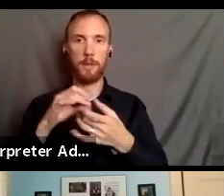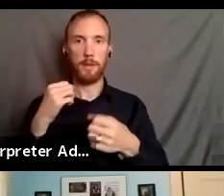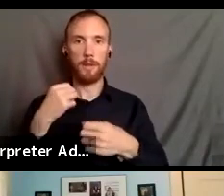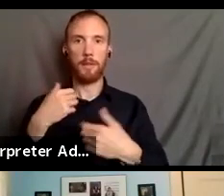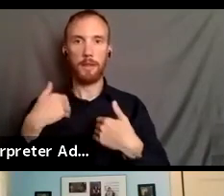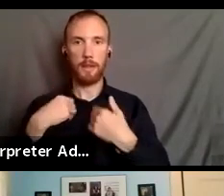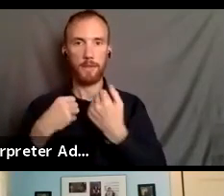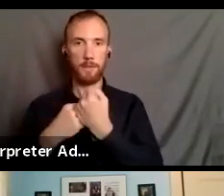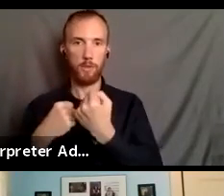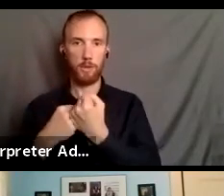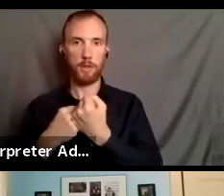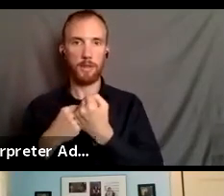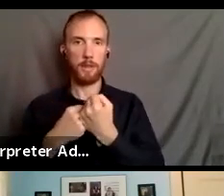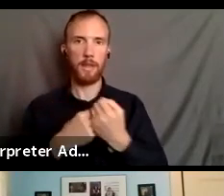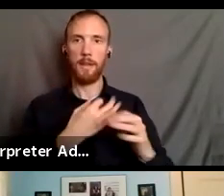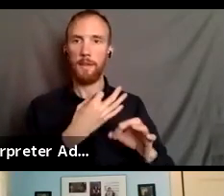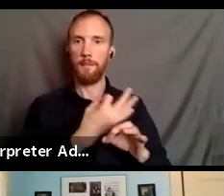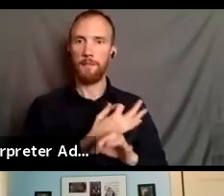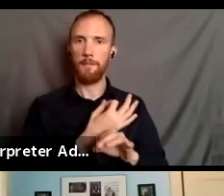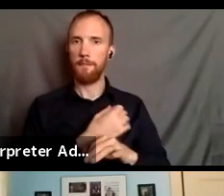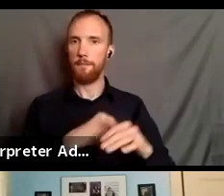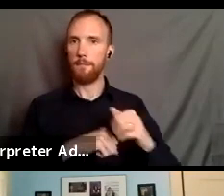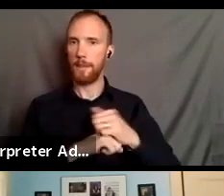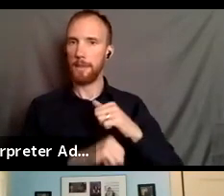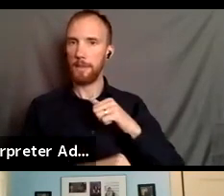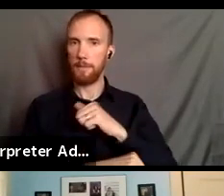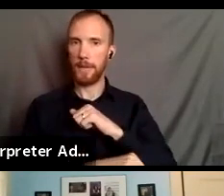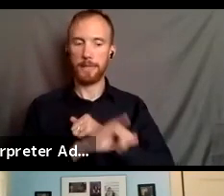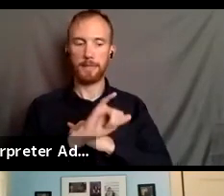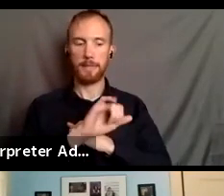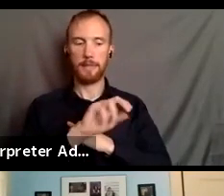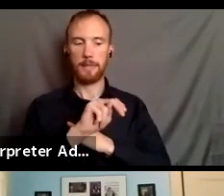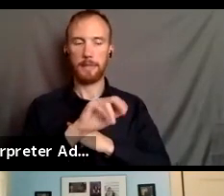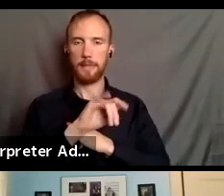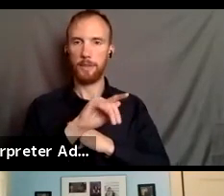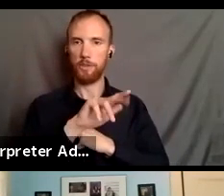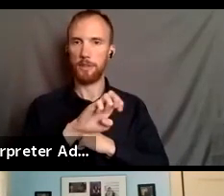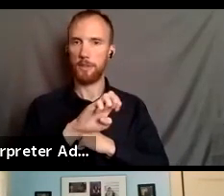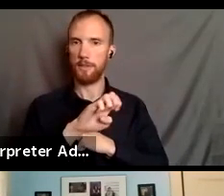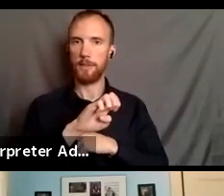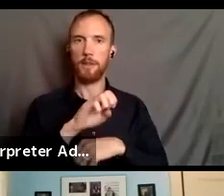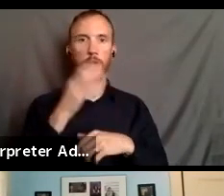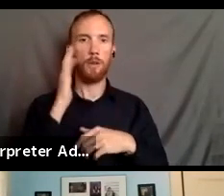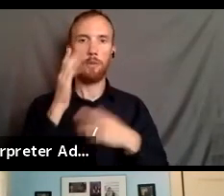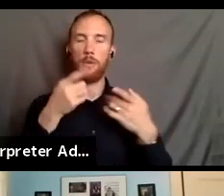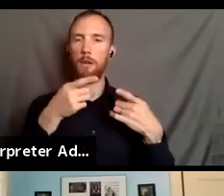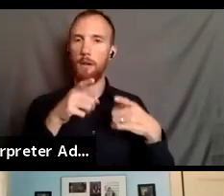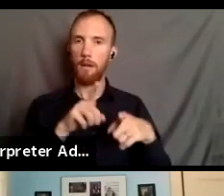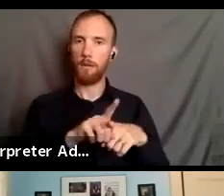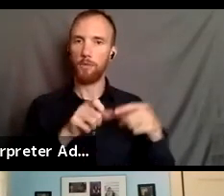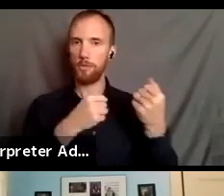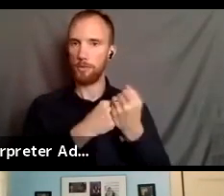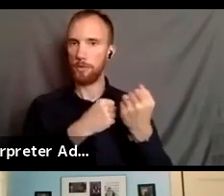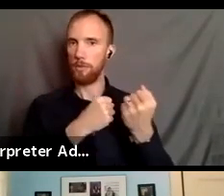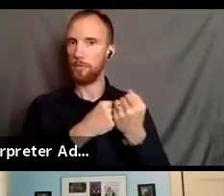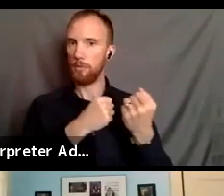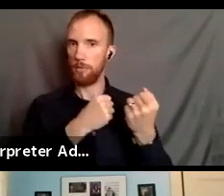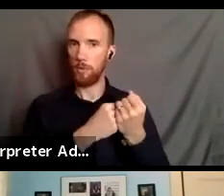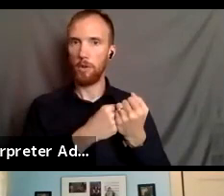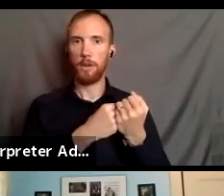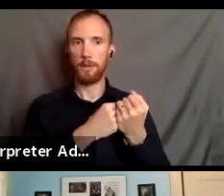also reach out to support the family on financial funeral support in the event that a child has passed